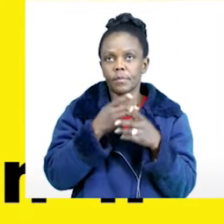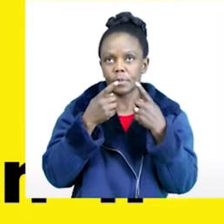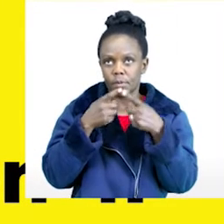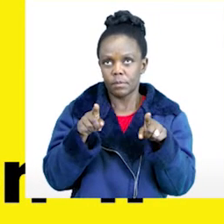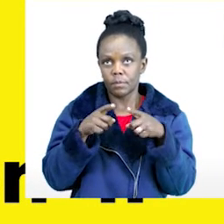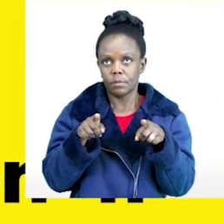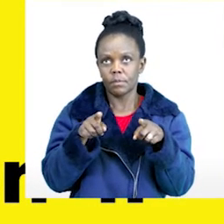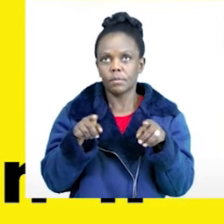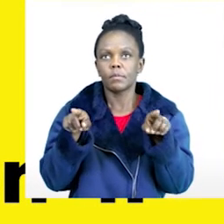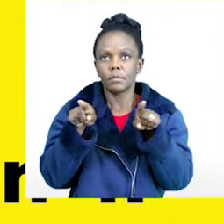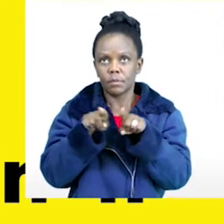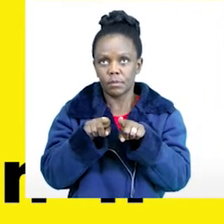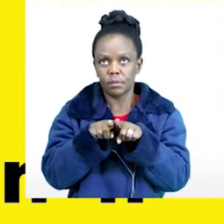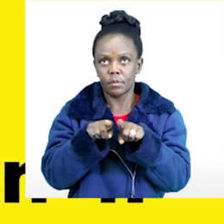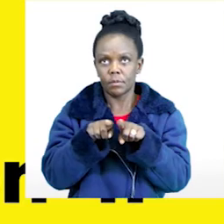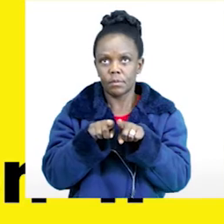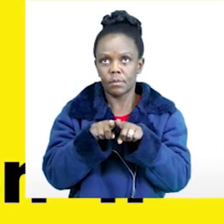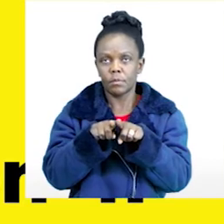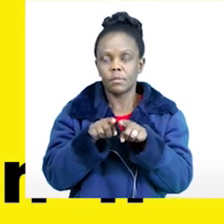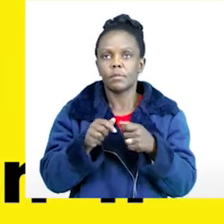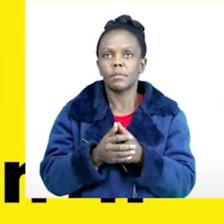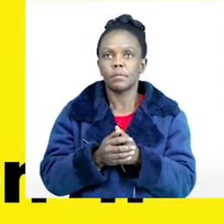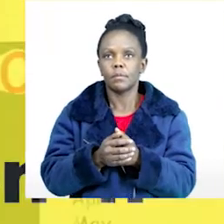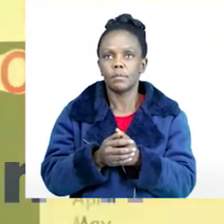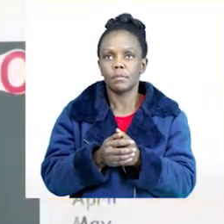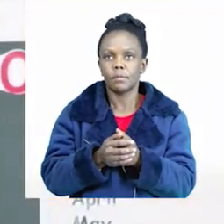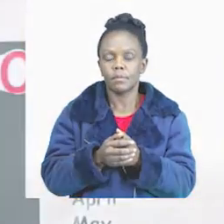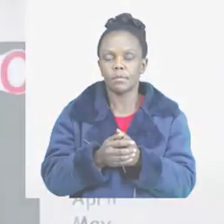is differences and similarities.